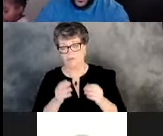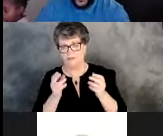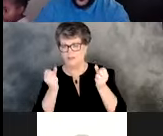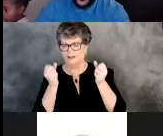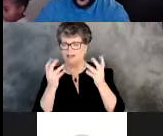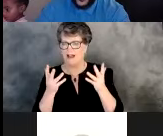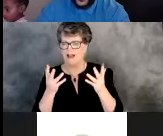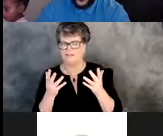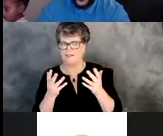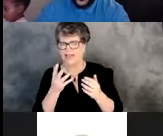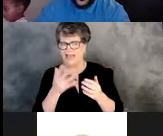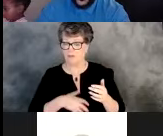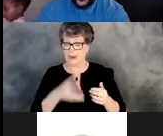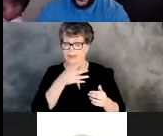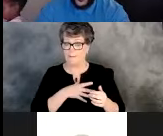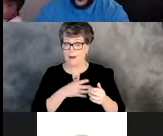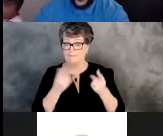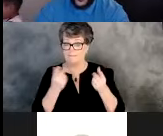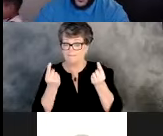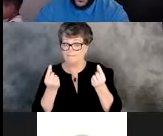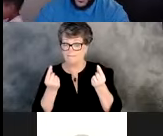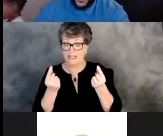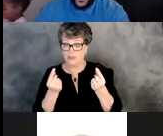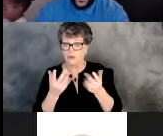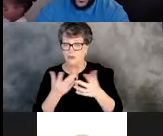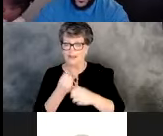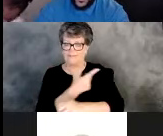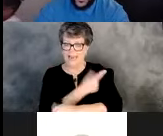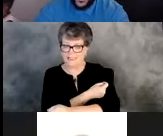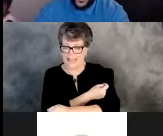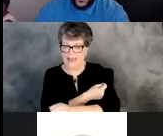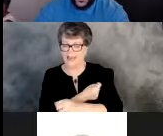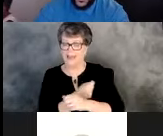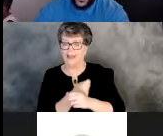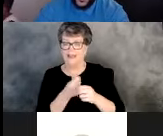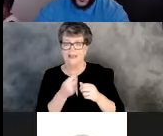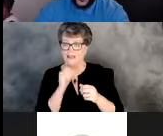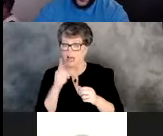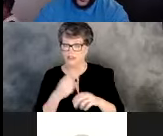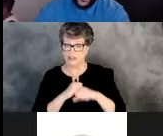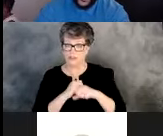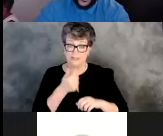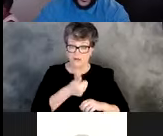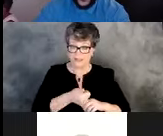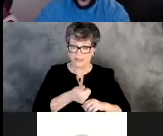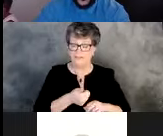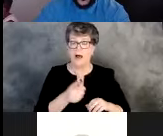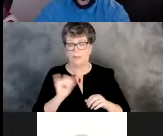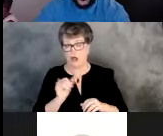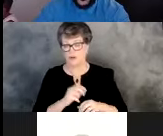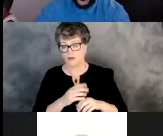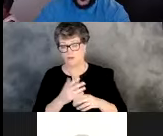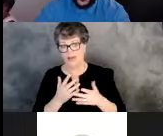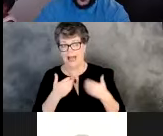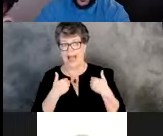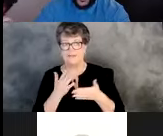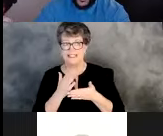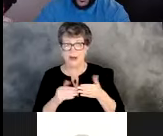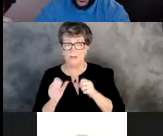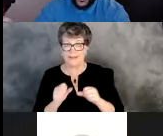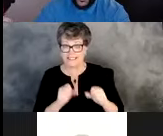that a pregnant mom can do getting vaccinated to not just protect herself, but also have some